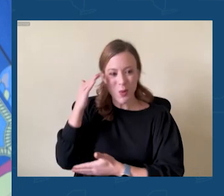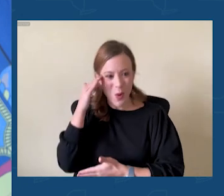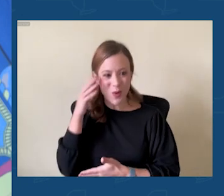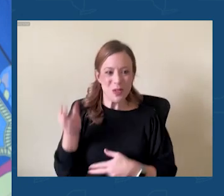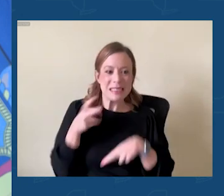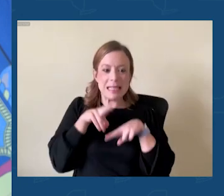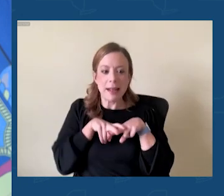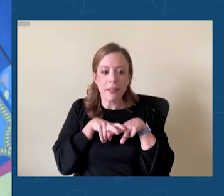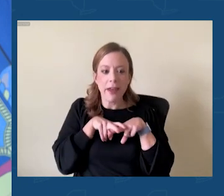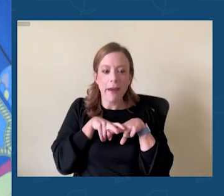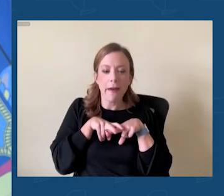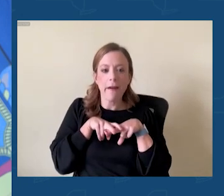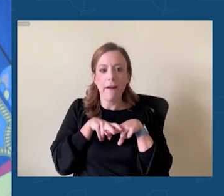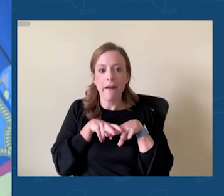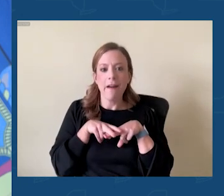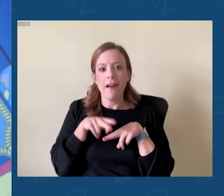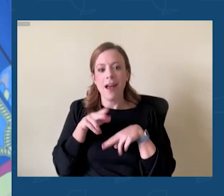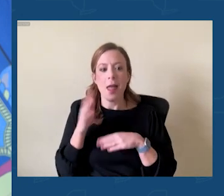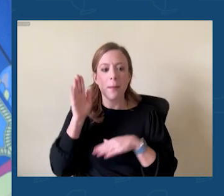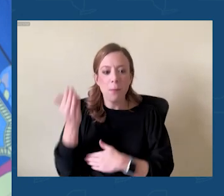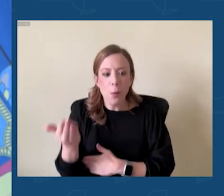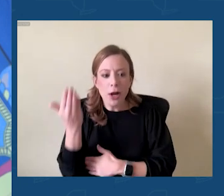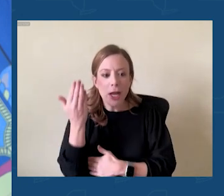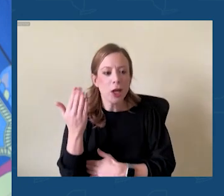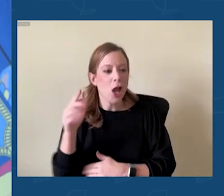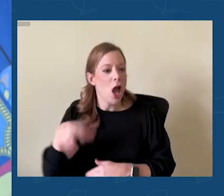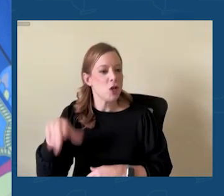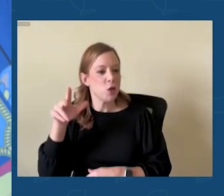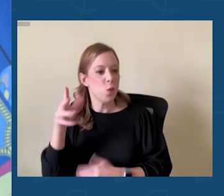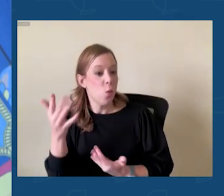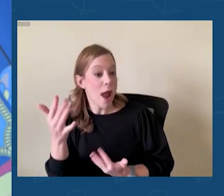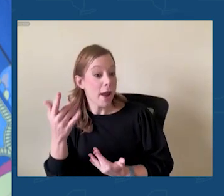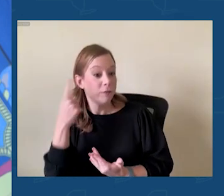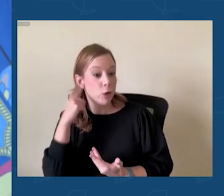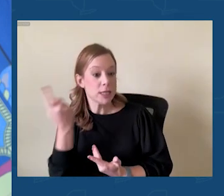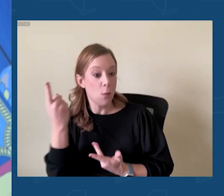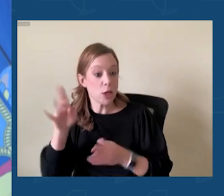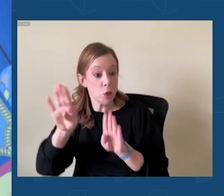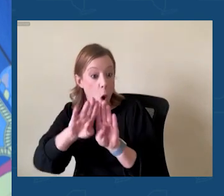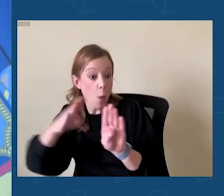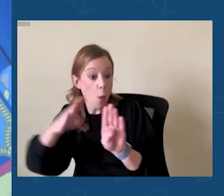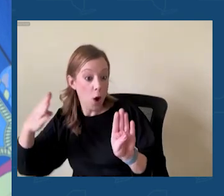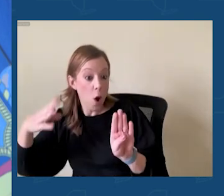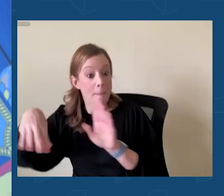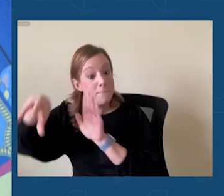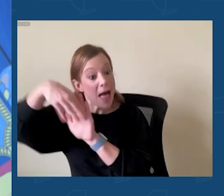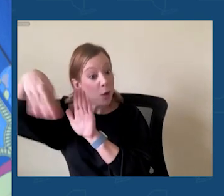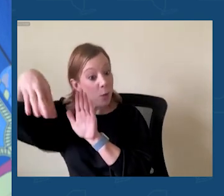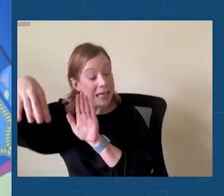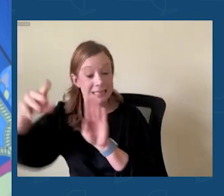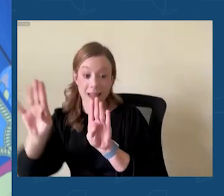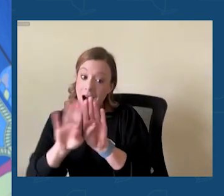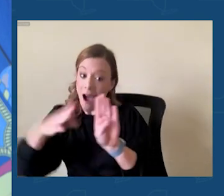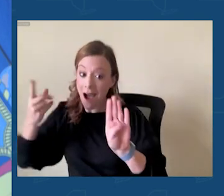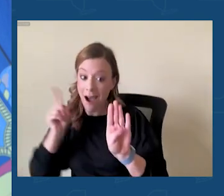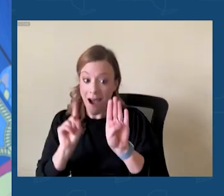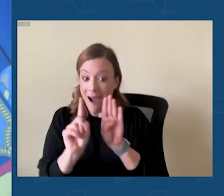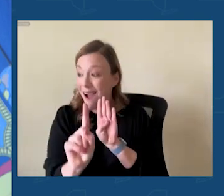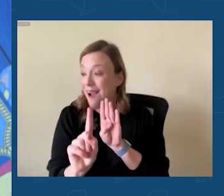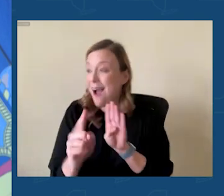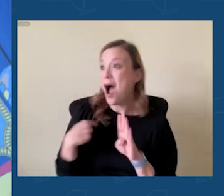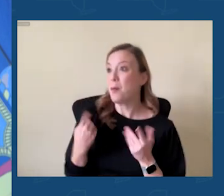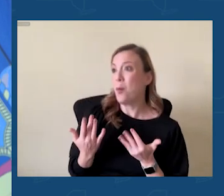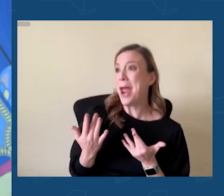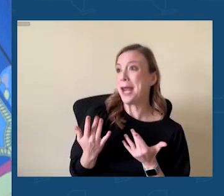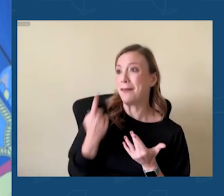sometimes hours would go by and it didn't ring. So I know what it's like to be a small business owner and how hard it can be, and how your whole life sometimes